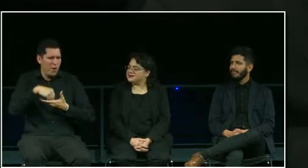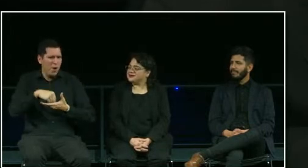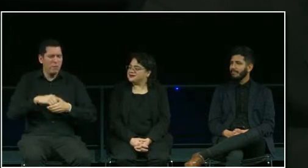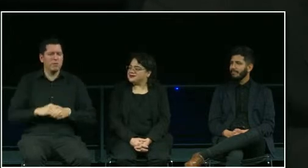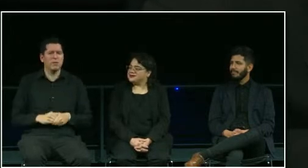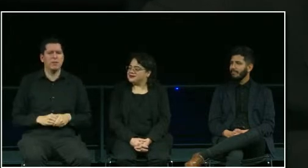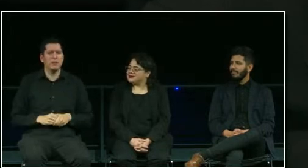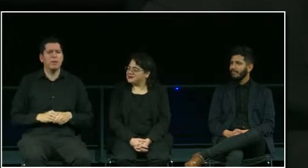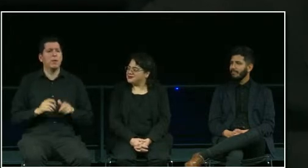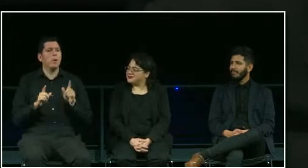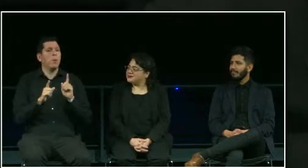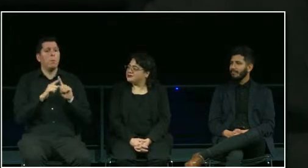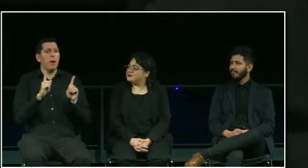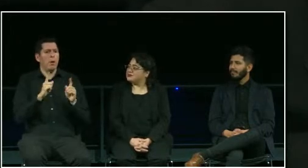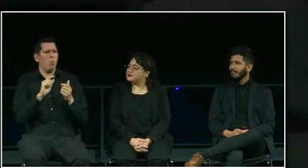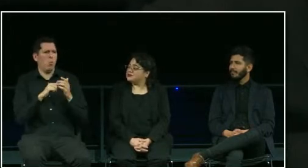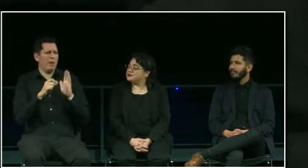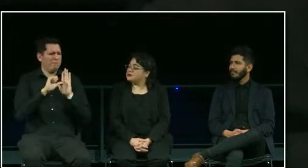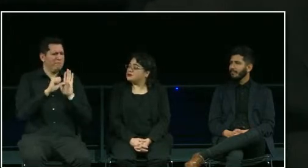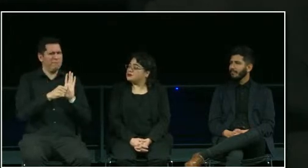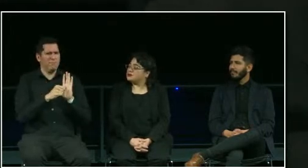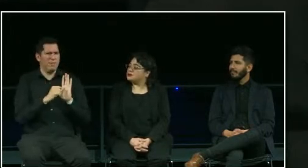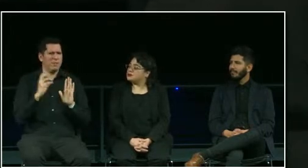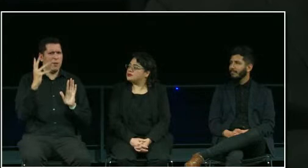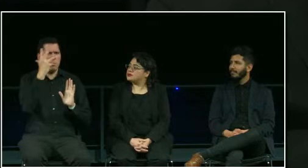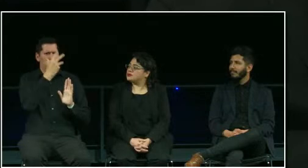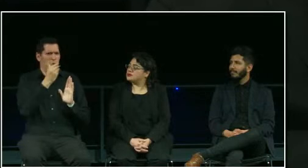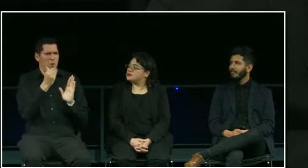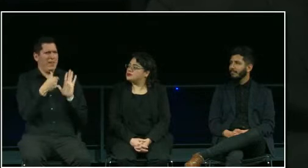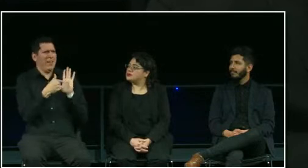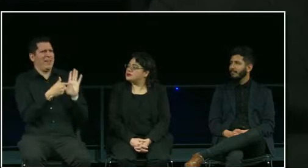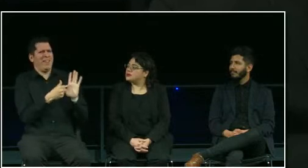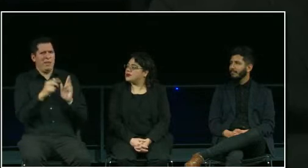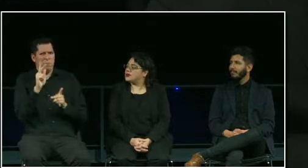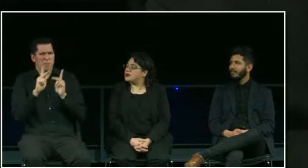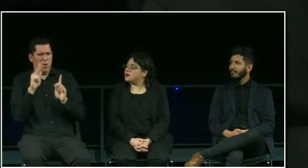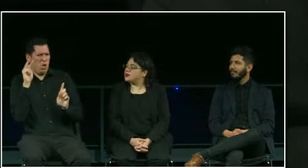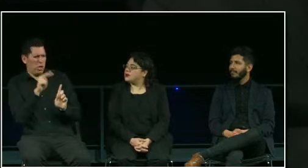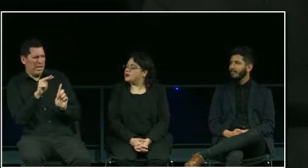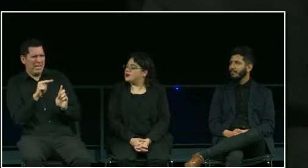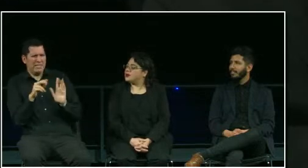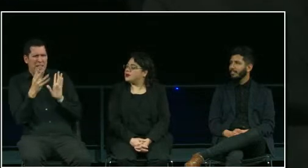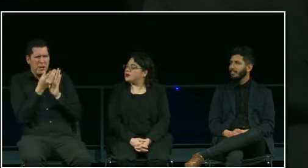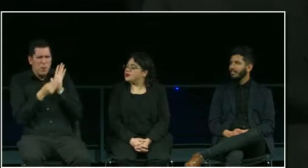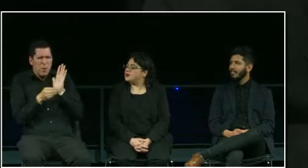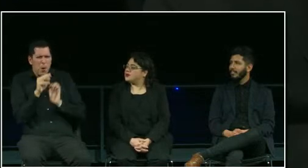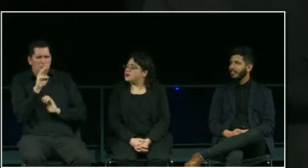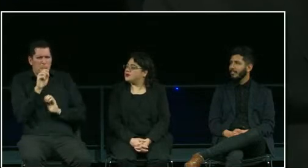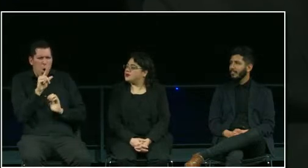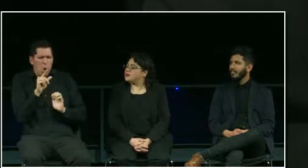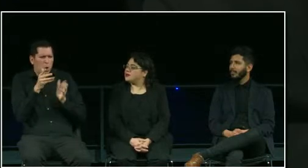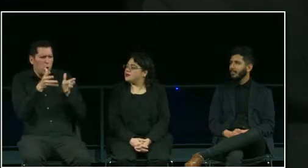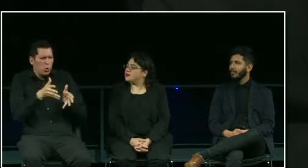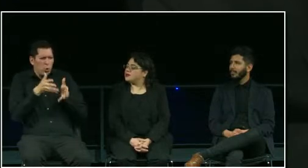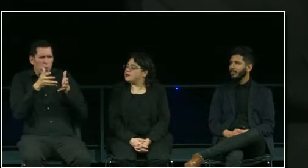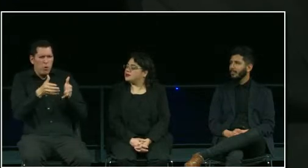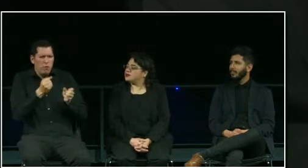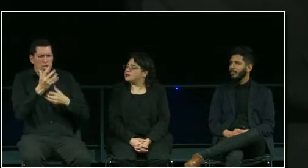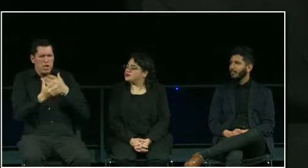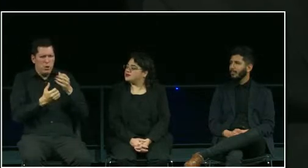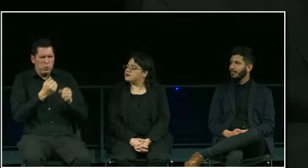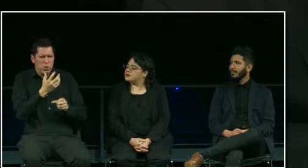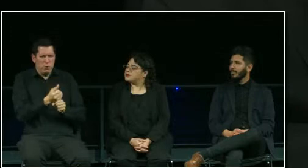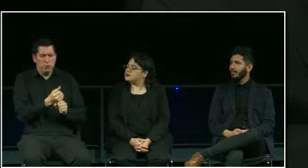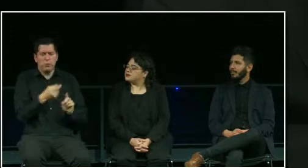The things that make a beauty mark are seen as a mold for years and years. In other words, the things that make Pinocchio